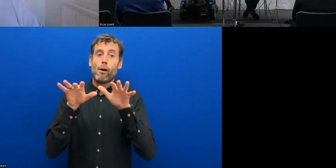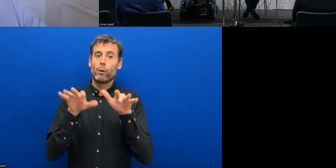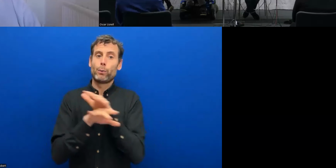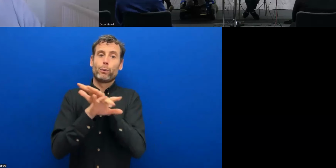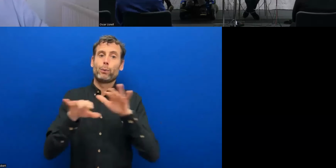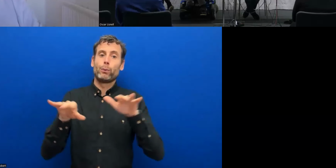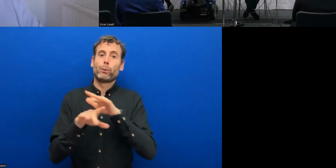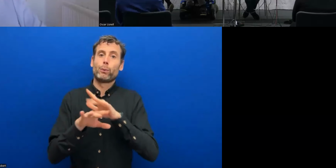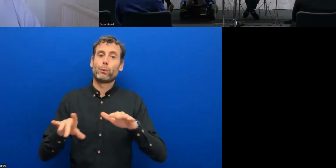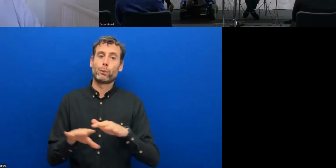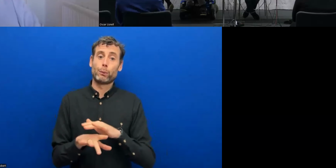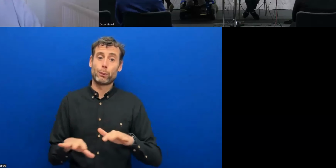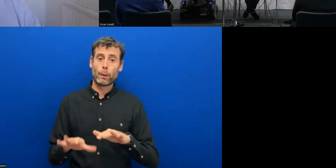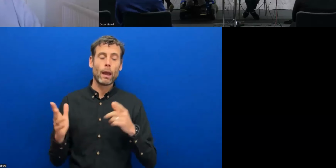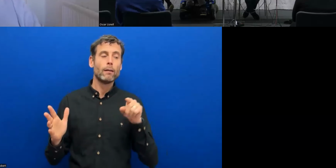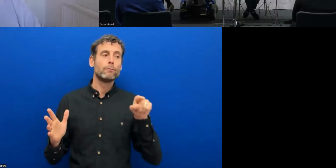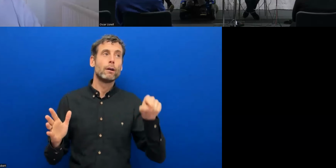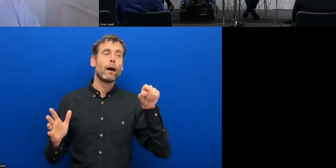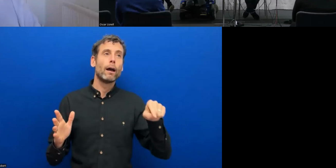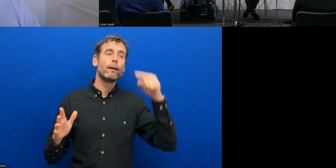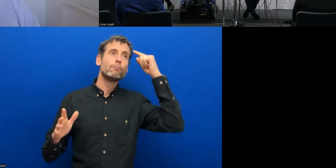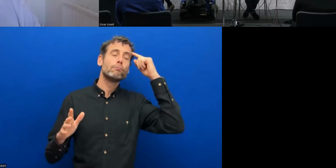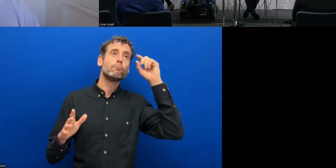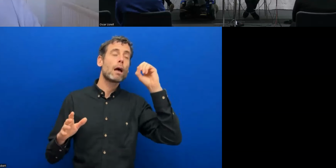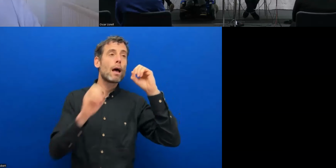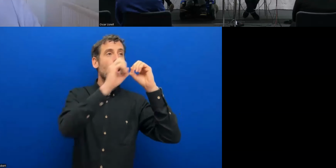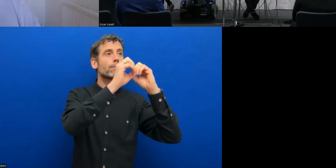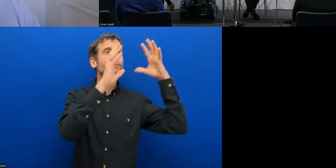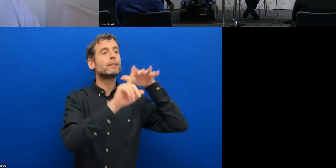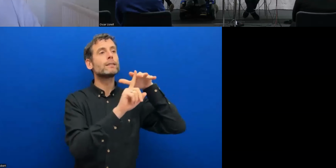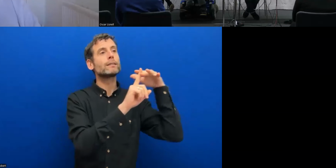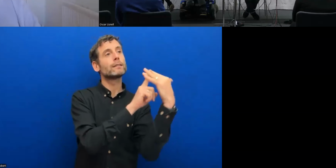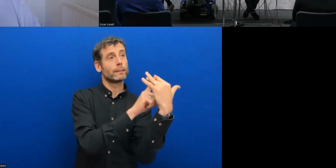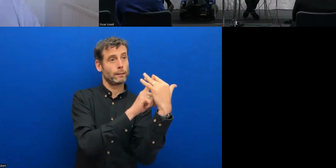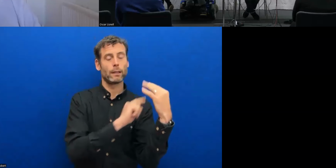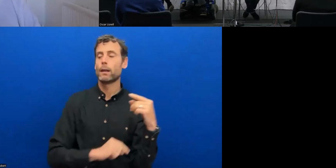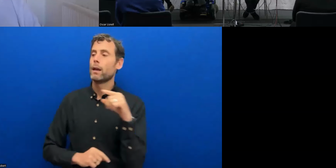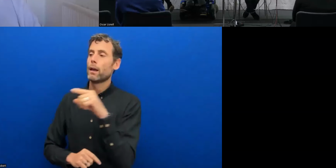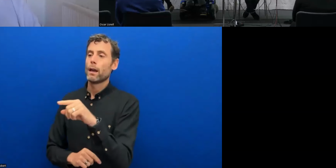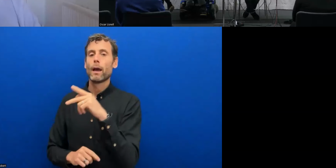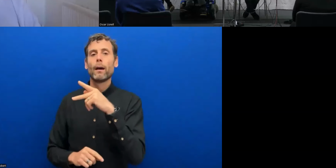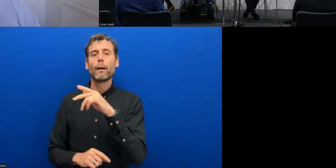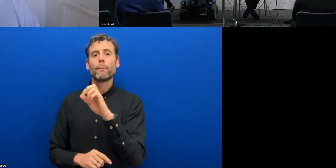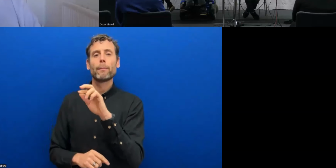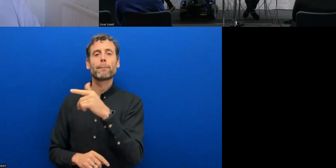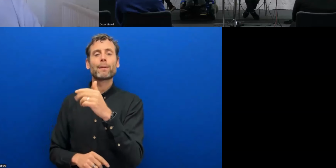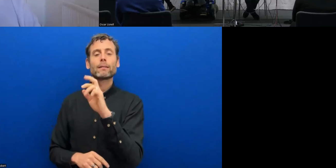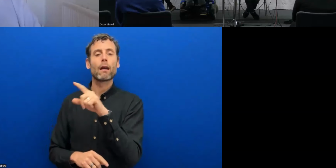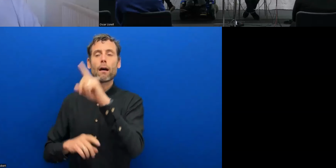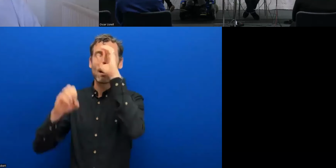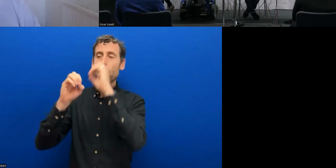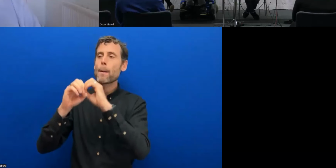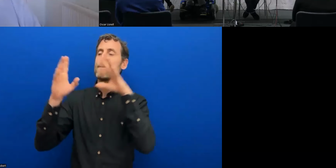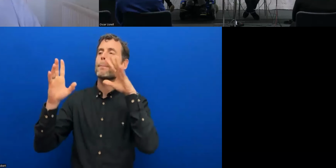imagined scenarios together. And Peter's scenario was a color organ. So what you're going to hear is